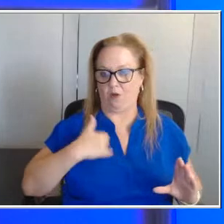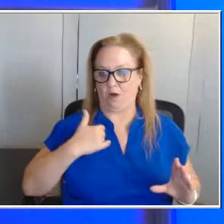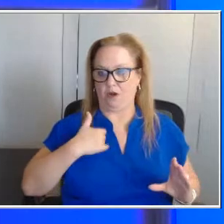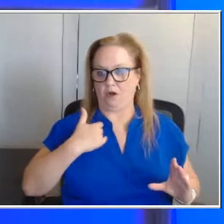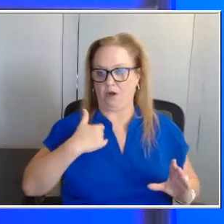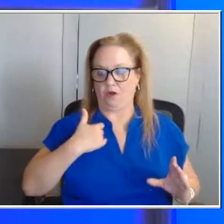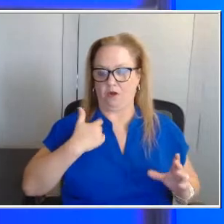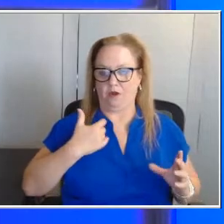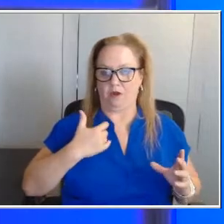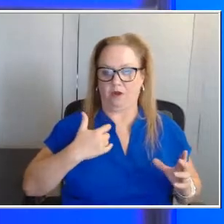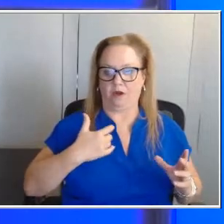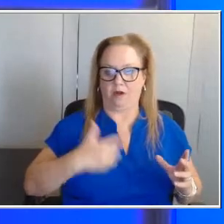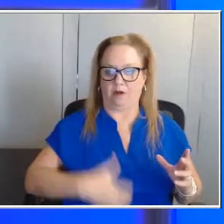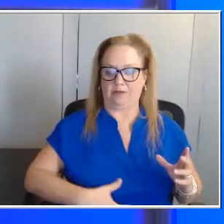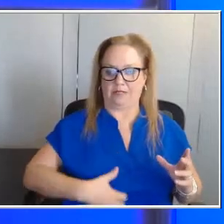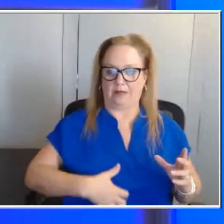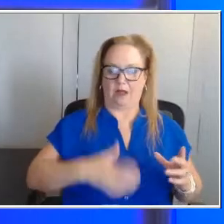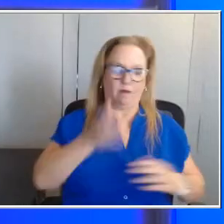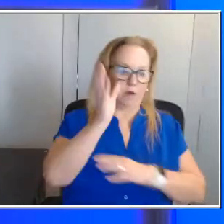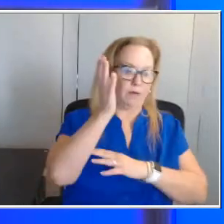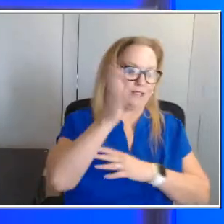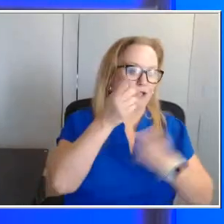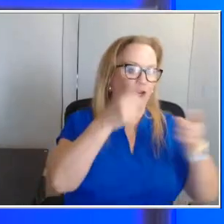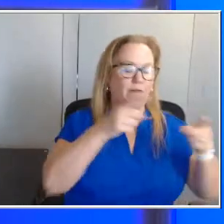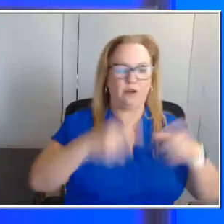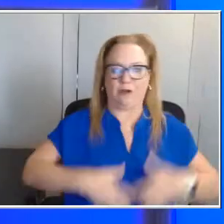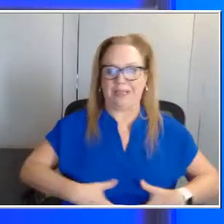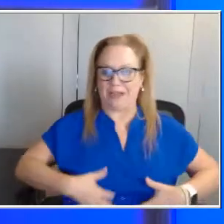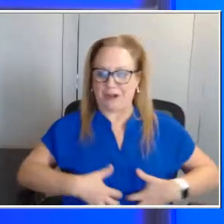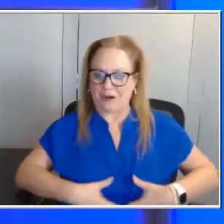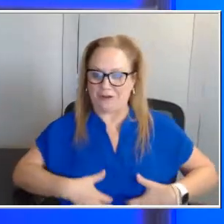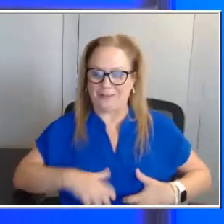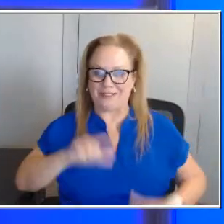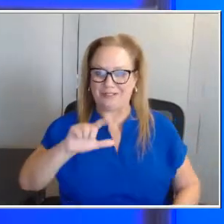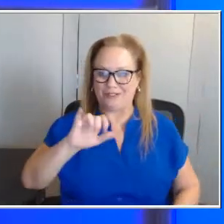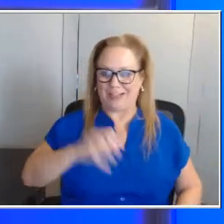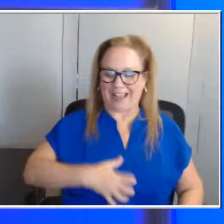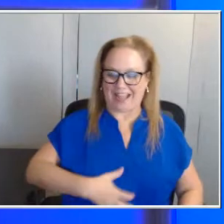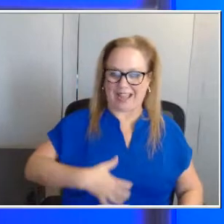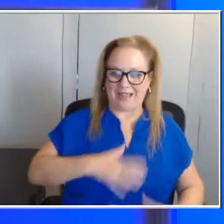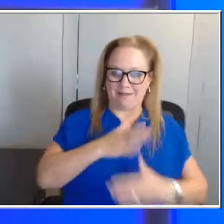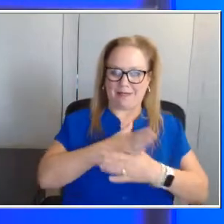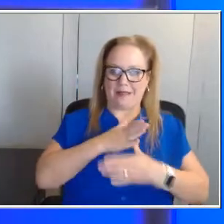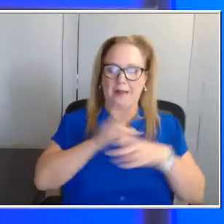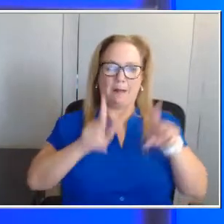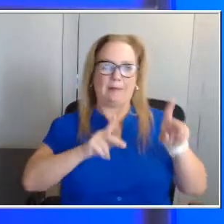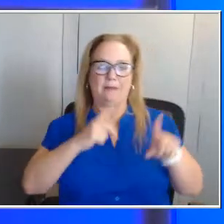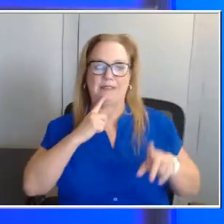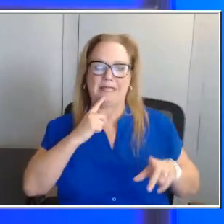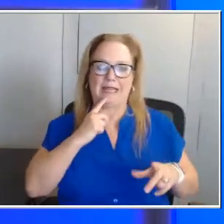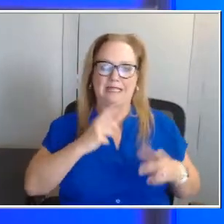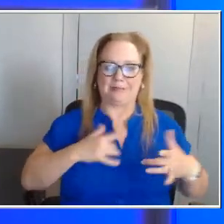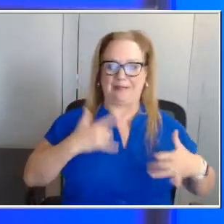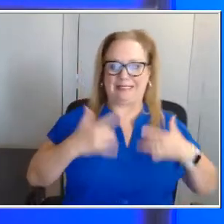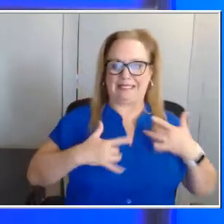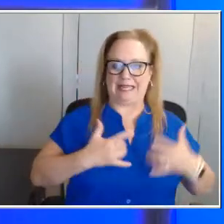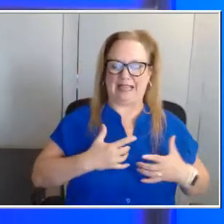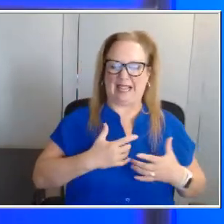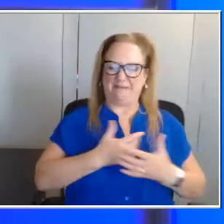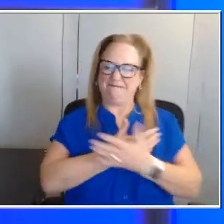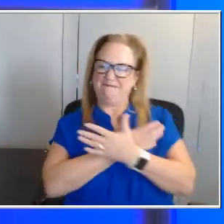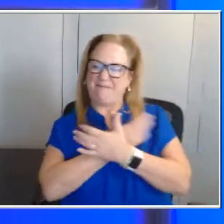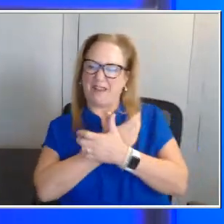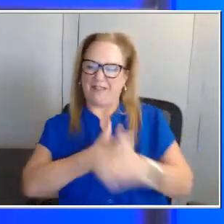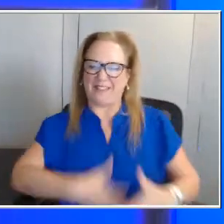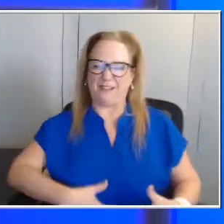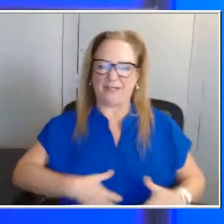or presentation coming up. You can get nervousness, some GI upset. People describe, some excitement with butterflies or something that's